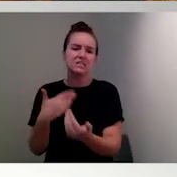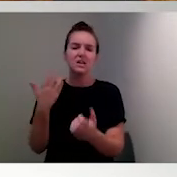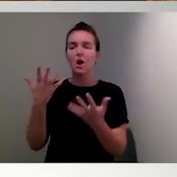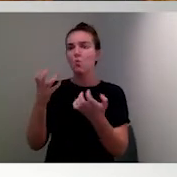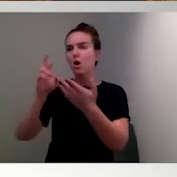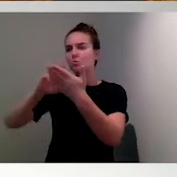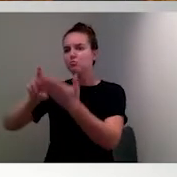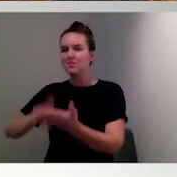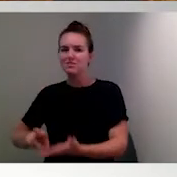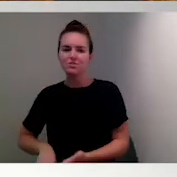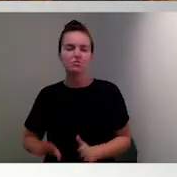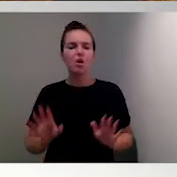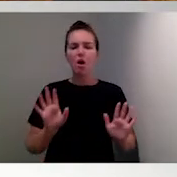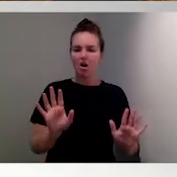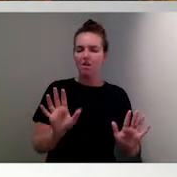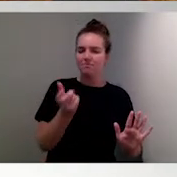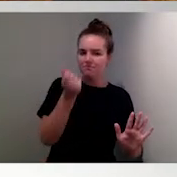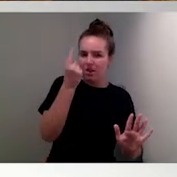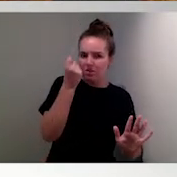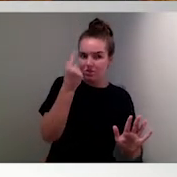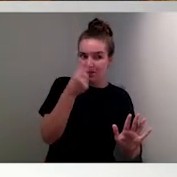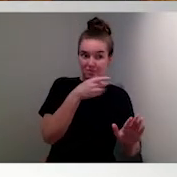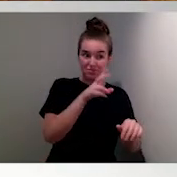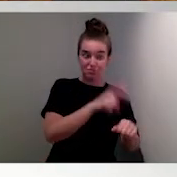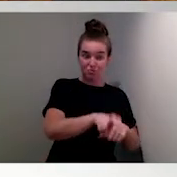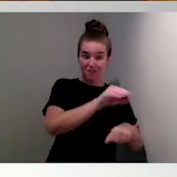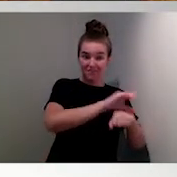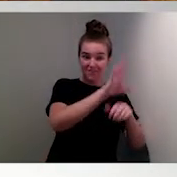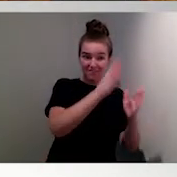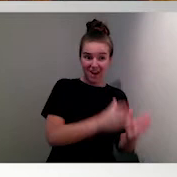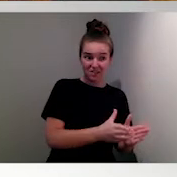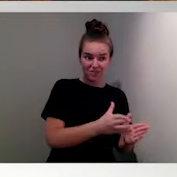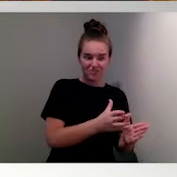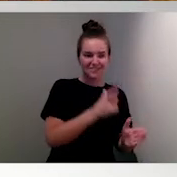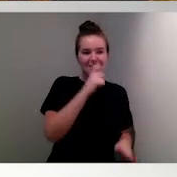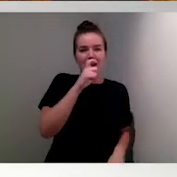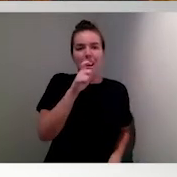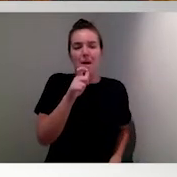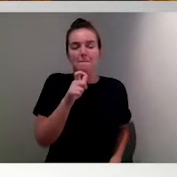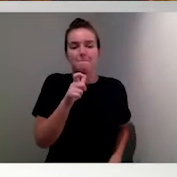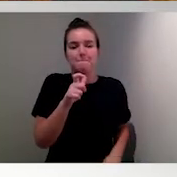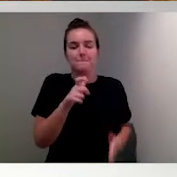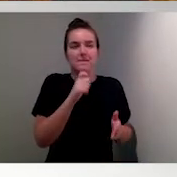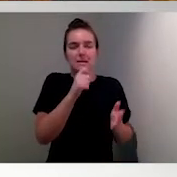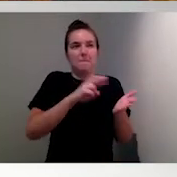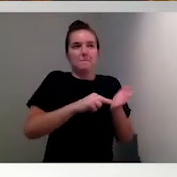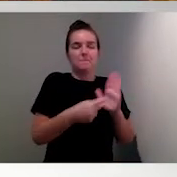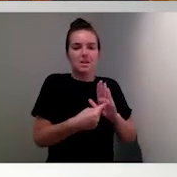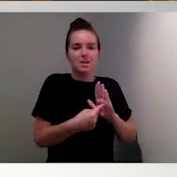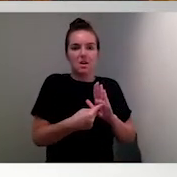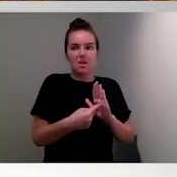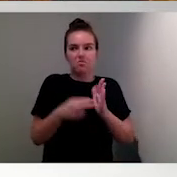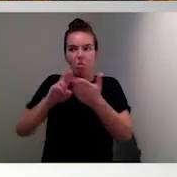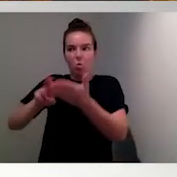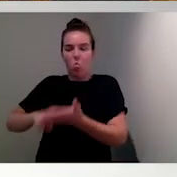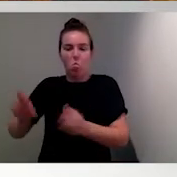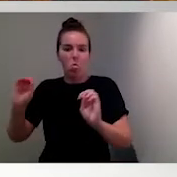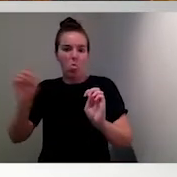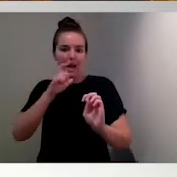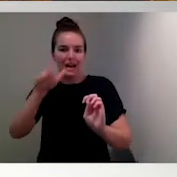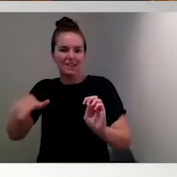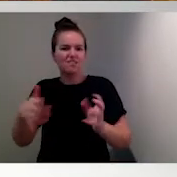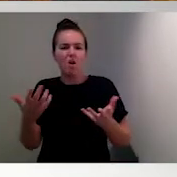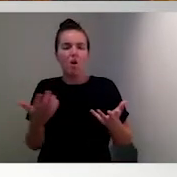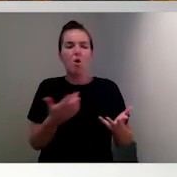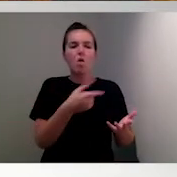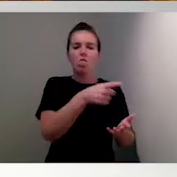a travel advisor doesn't mean you don't have to do research. It just means that you have somebody to guide you along the way. So that's kind of it for